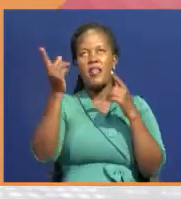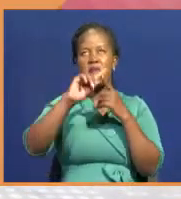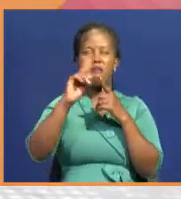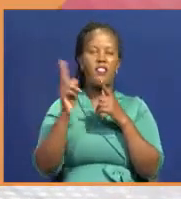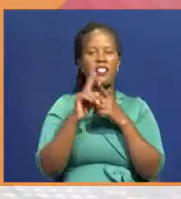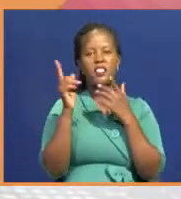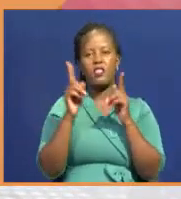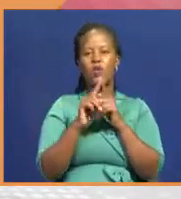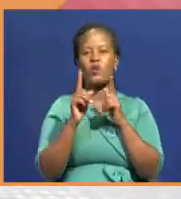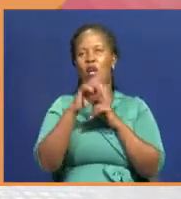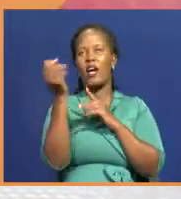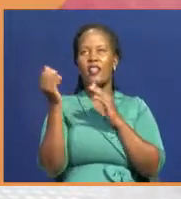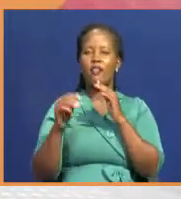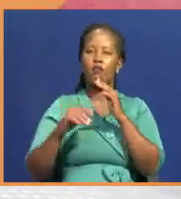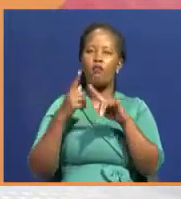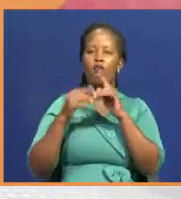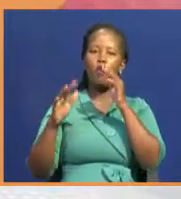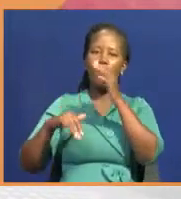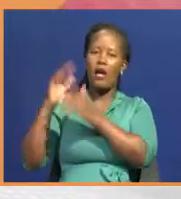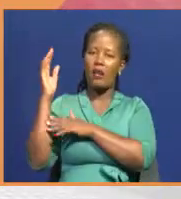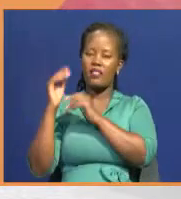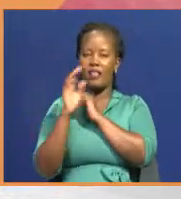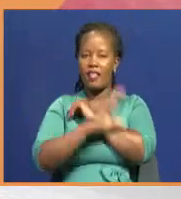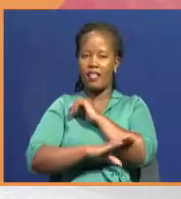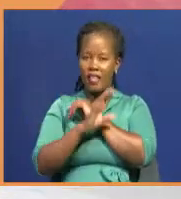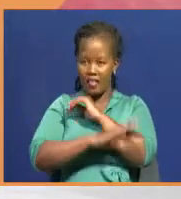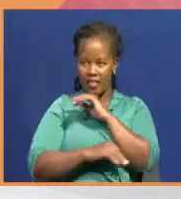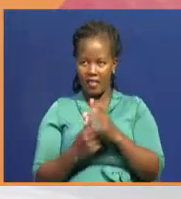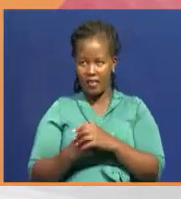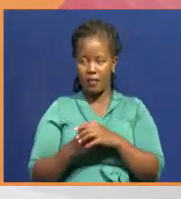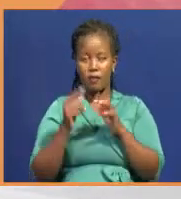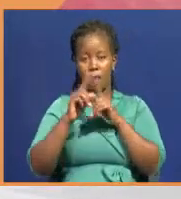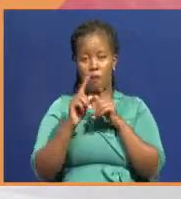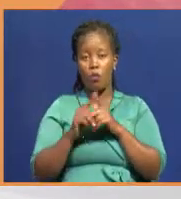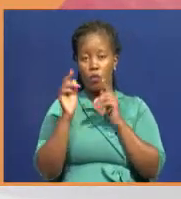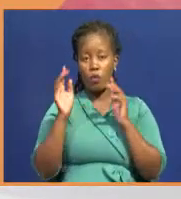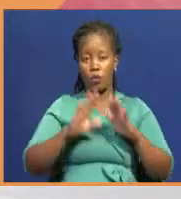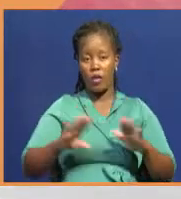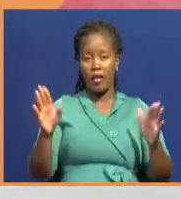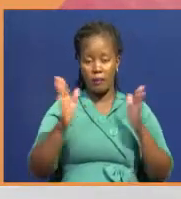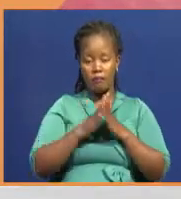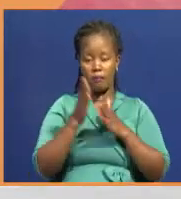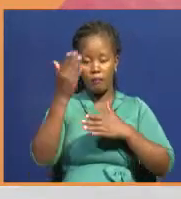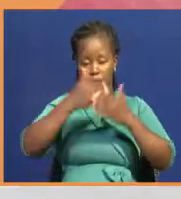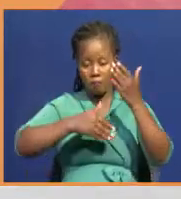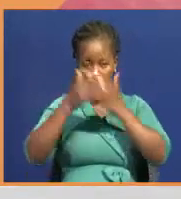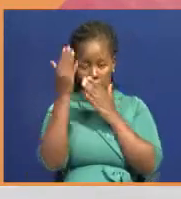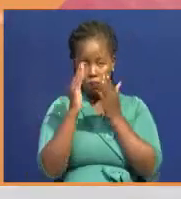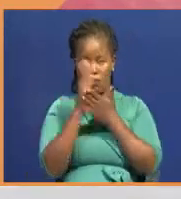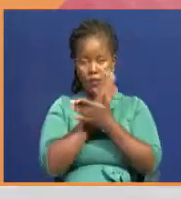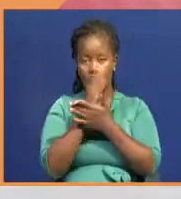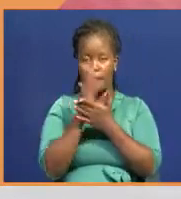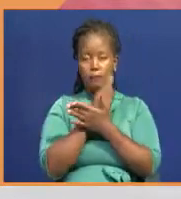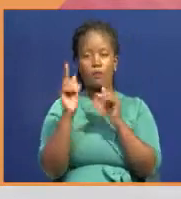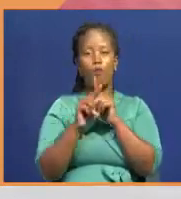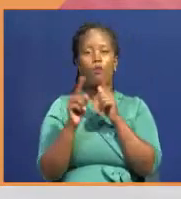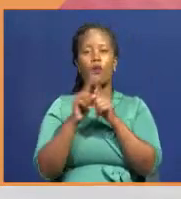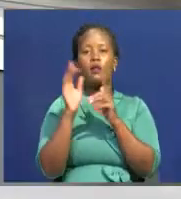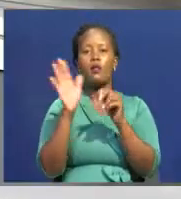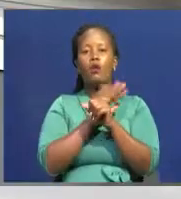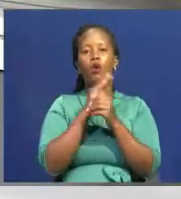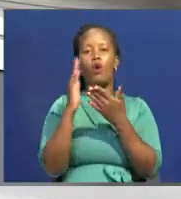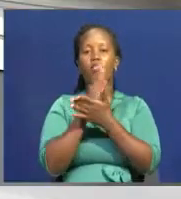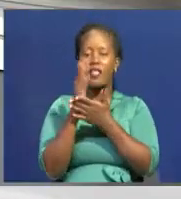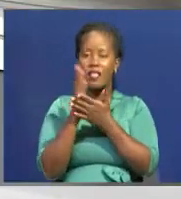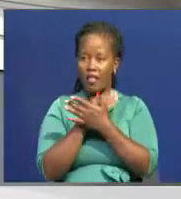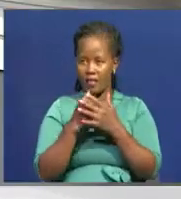abroad, which is almost killing some of these industries. And the real estate industry is just not the construction itself, it's the whole sector. How do we ensure that